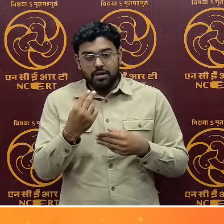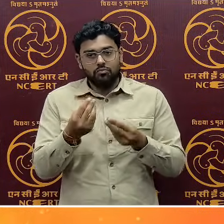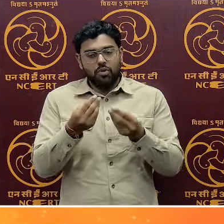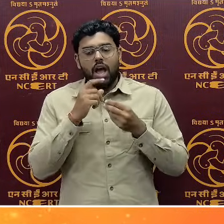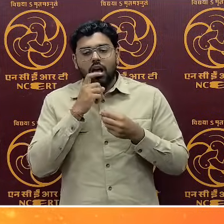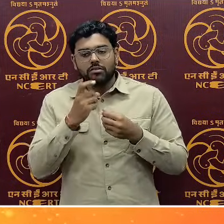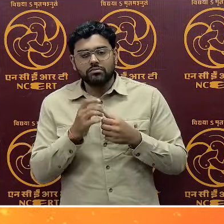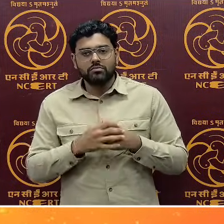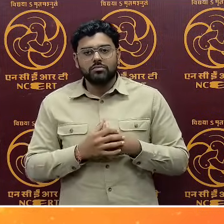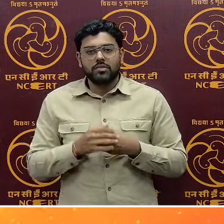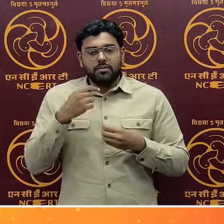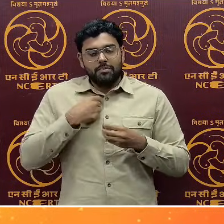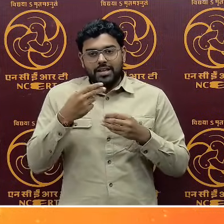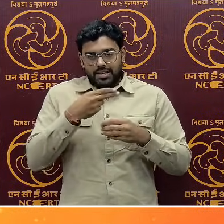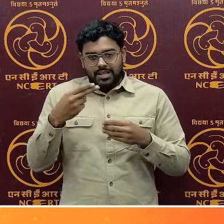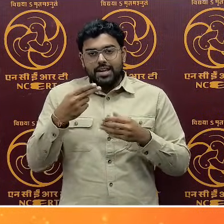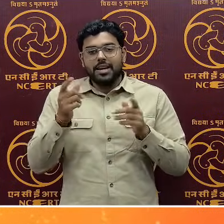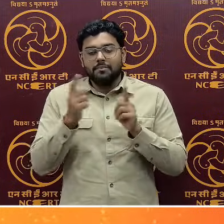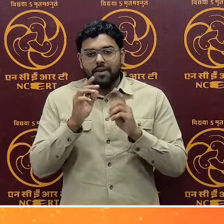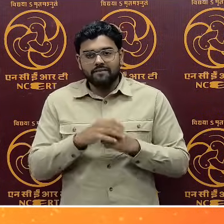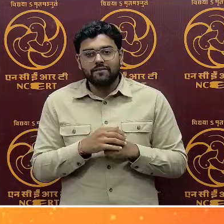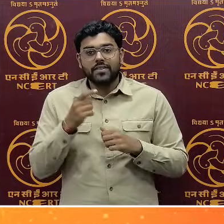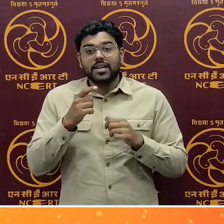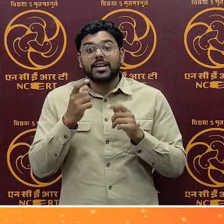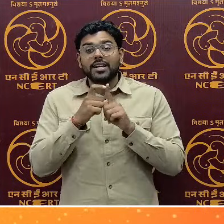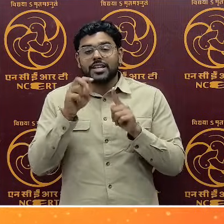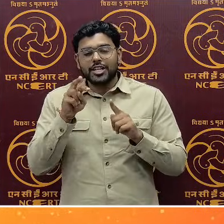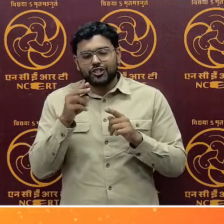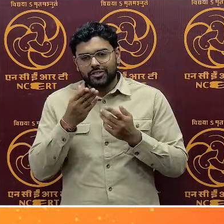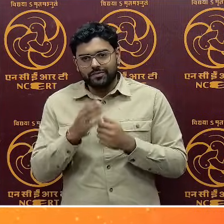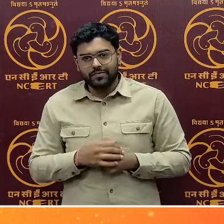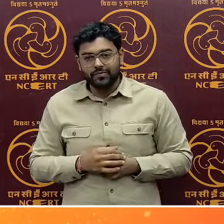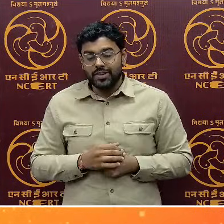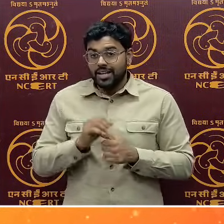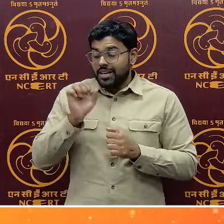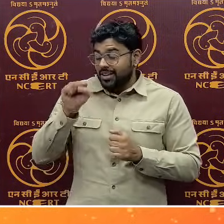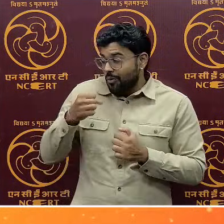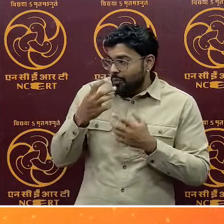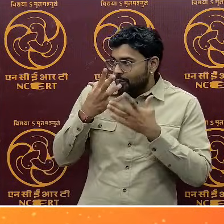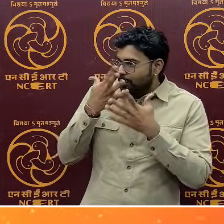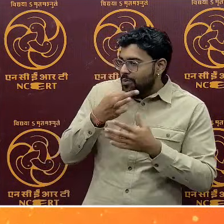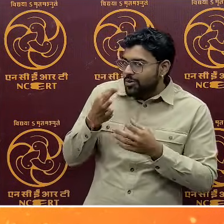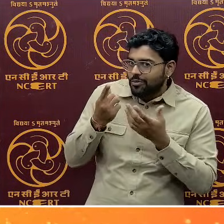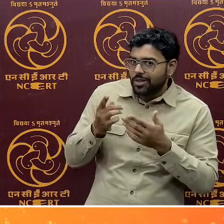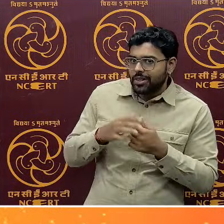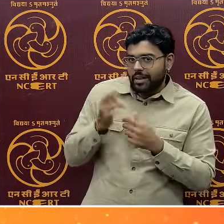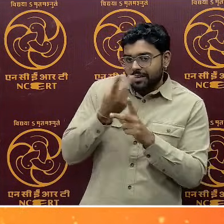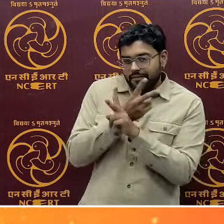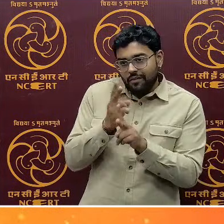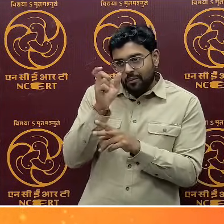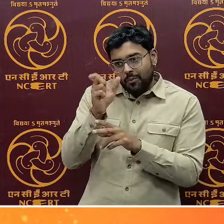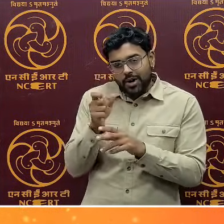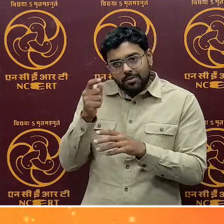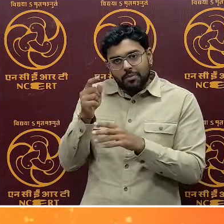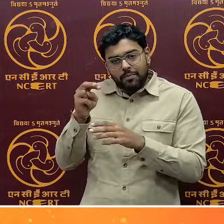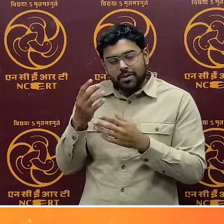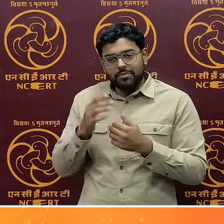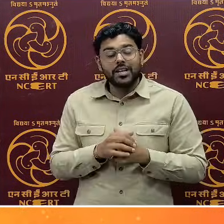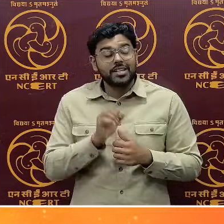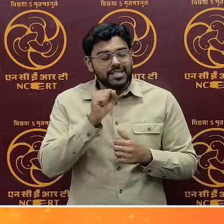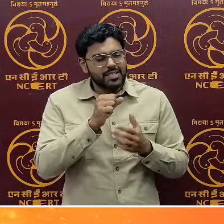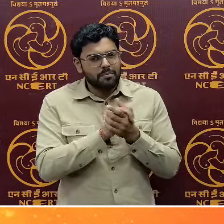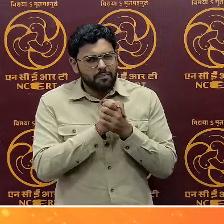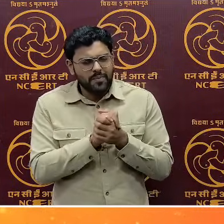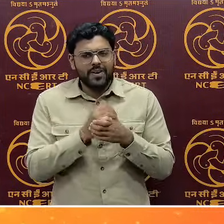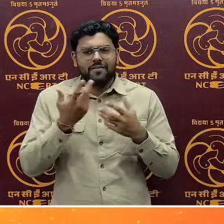also got a nickname, that is dictionary. Wow, so we yes. can find all the word meanings here. Yes, my friends and you know, so many